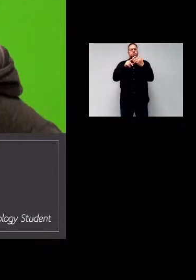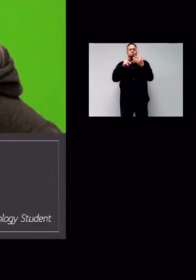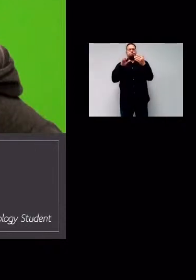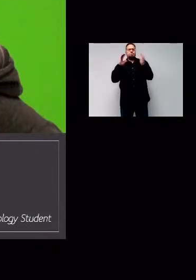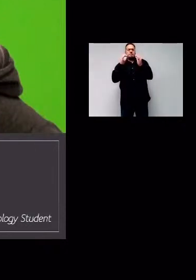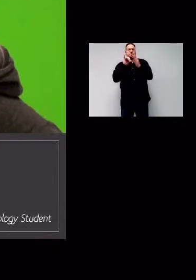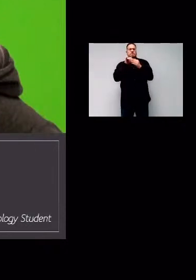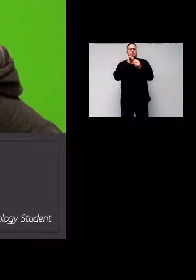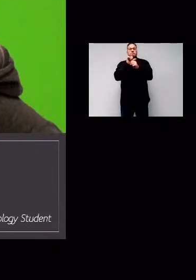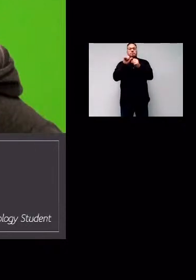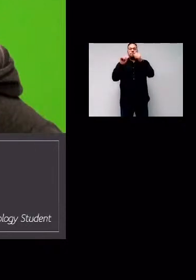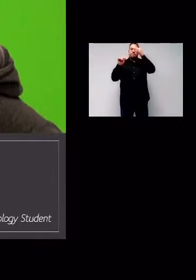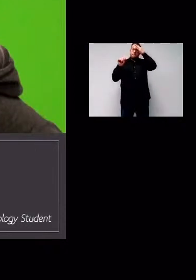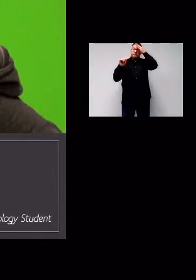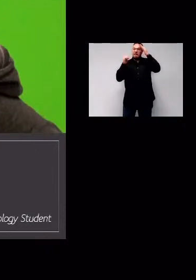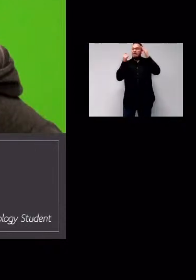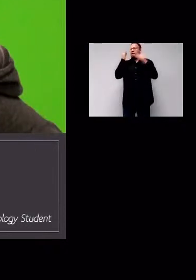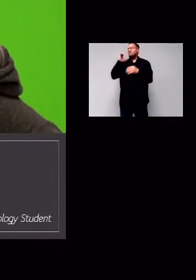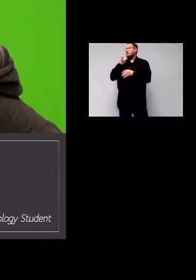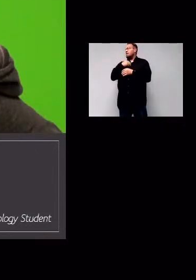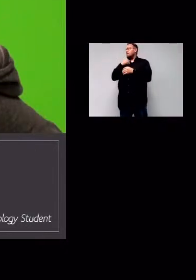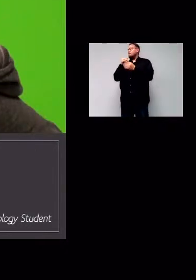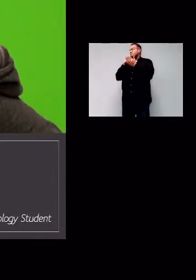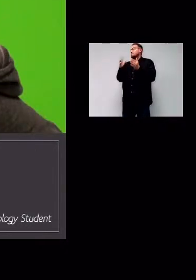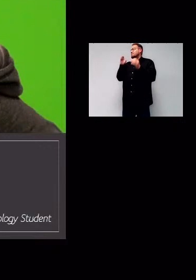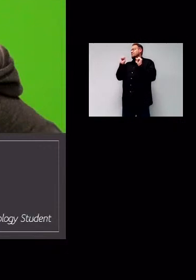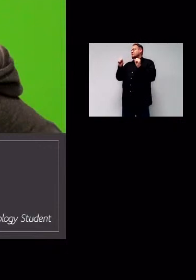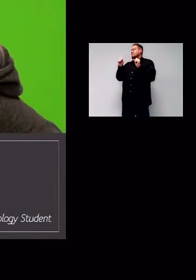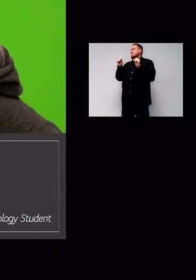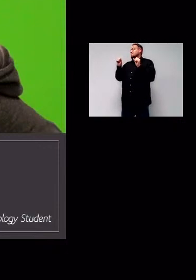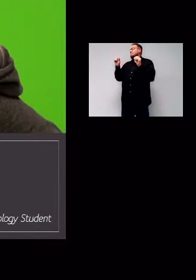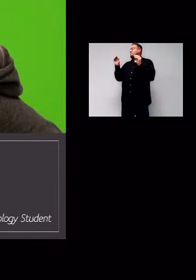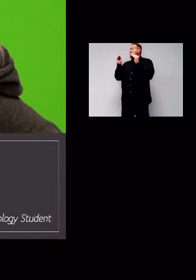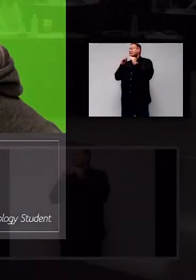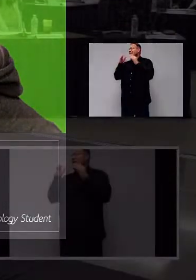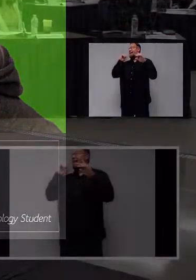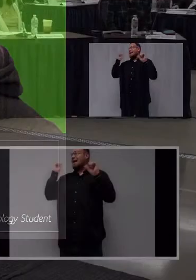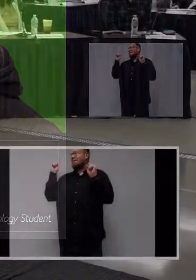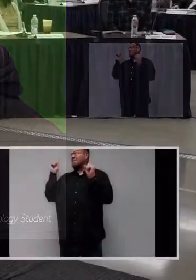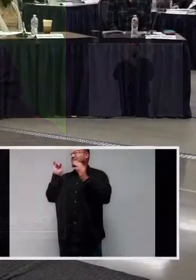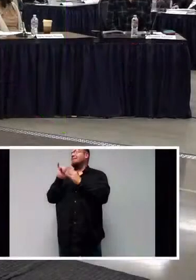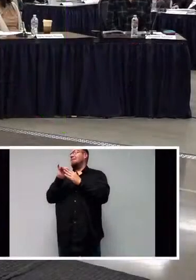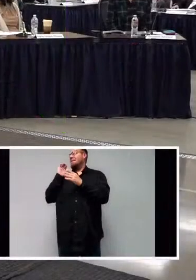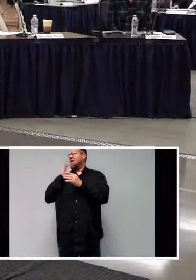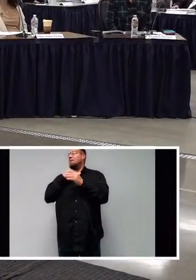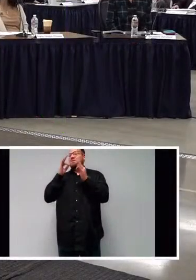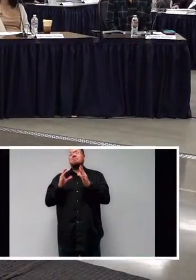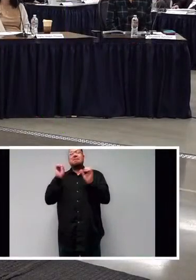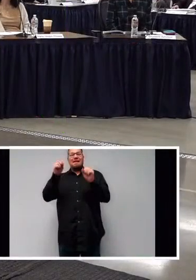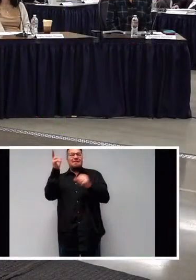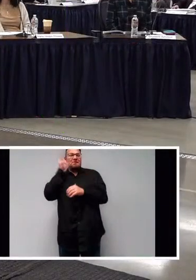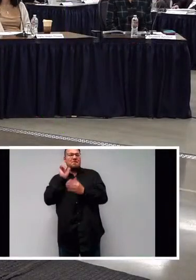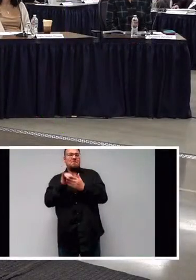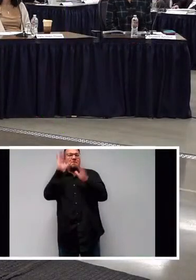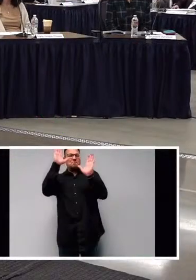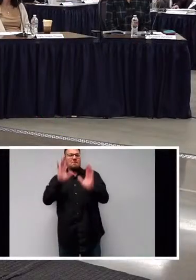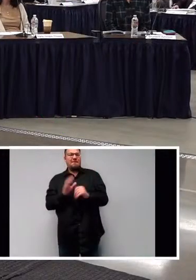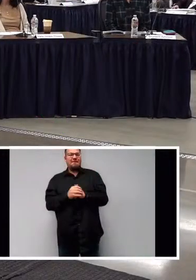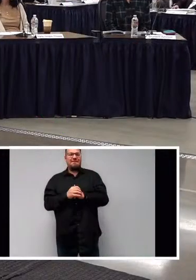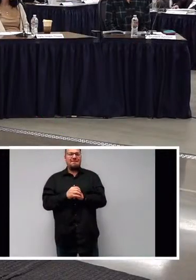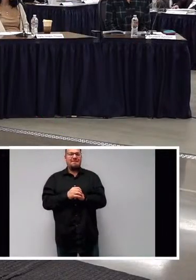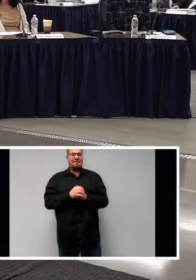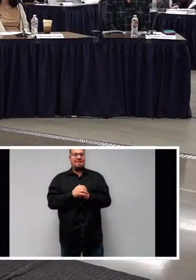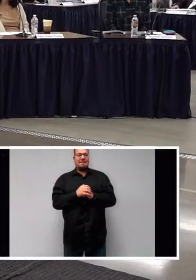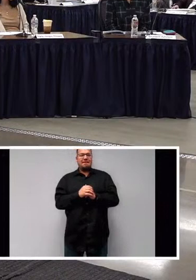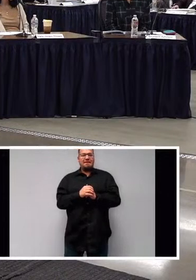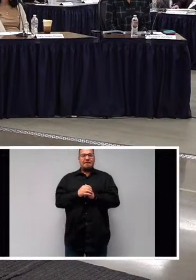Rhonda, if our students can just speak a little bit louder so that our interpreters can hear them, that would be great. All right, once